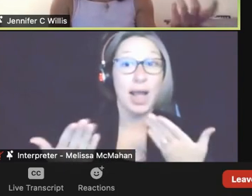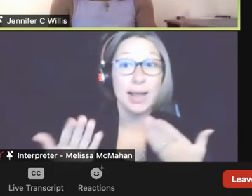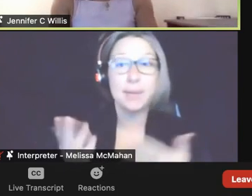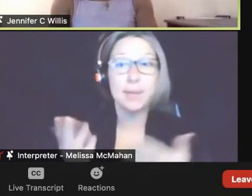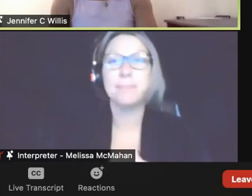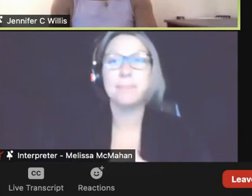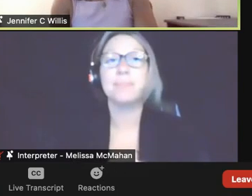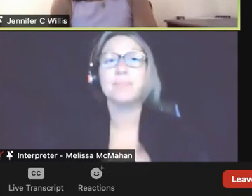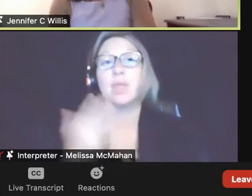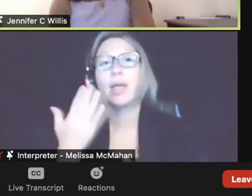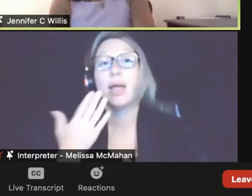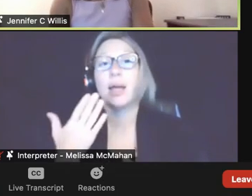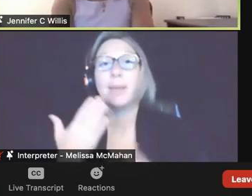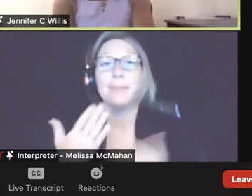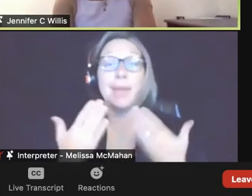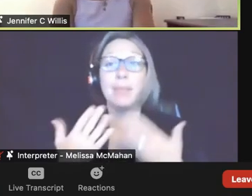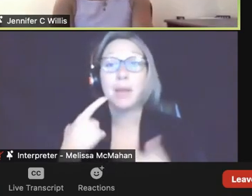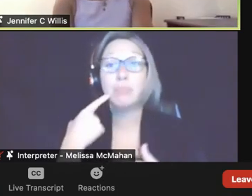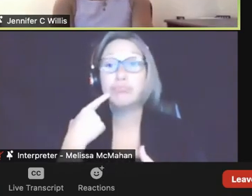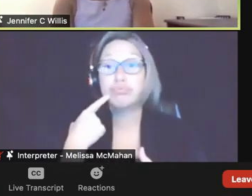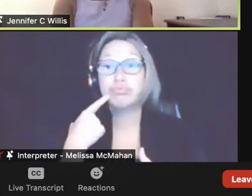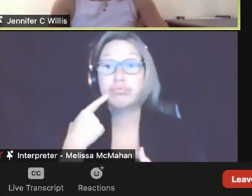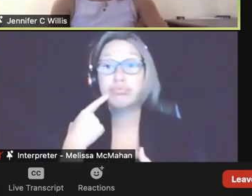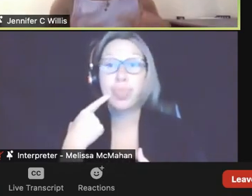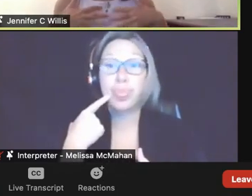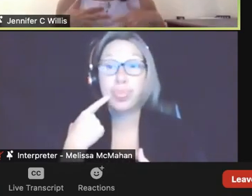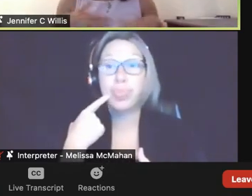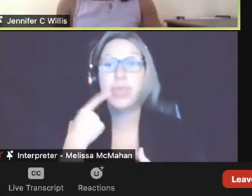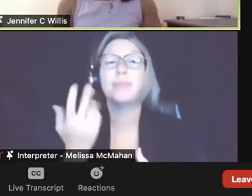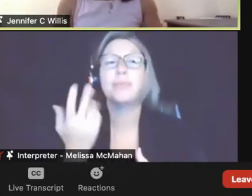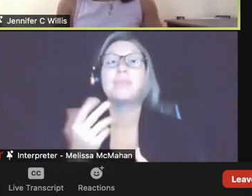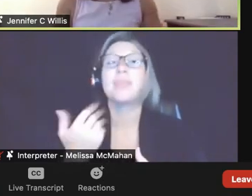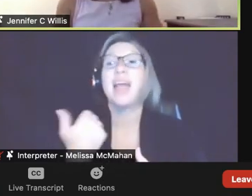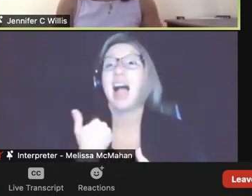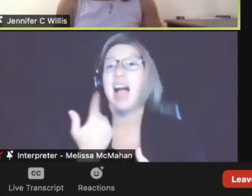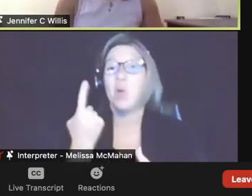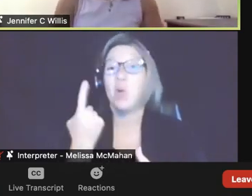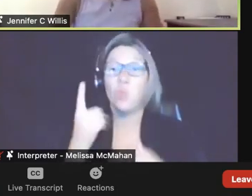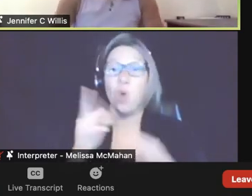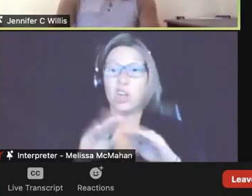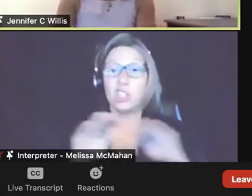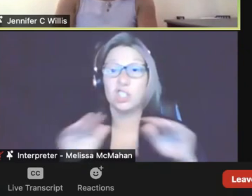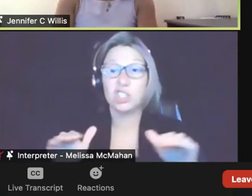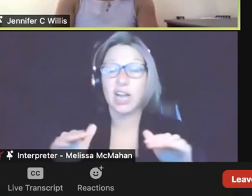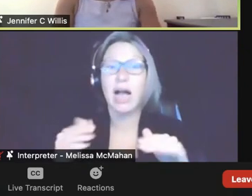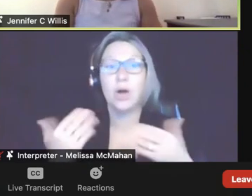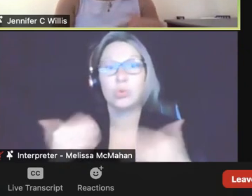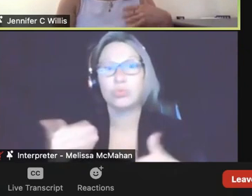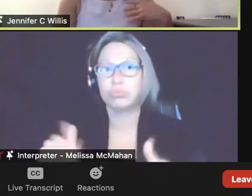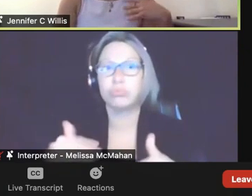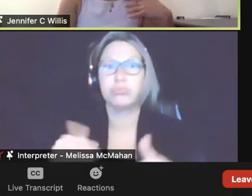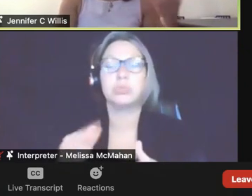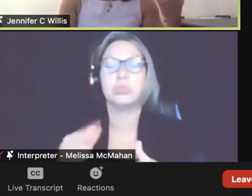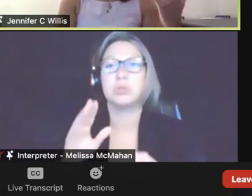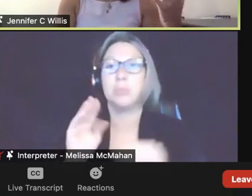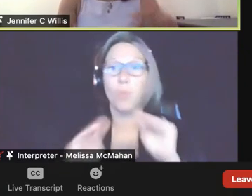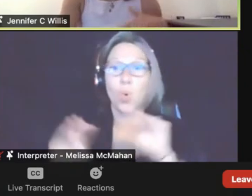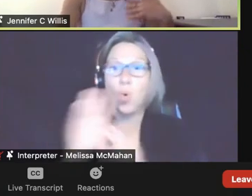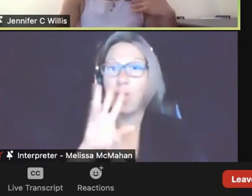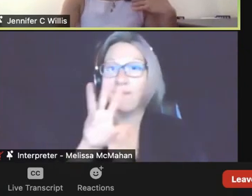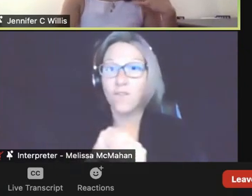Blowing raspberries is a great example. I had a child that was very motorically involved. And so he started